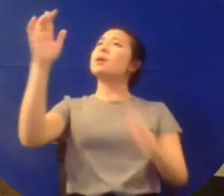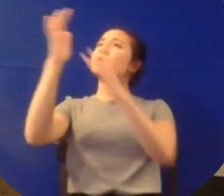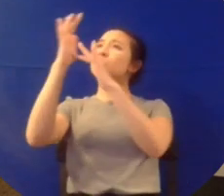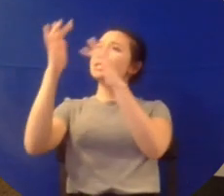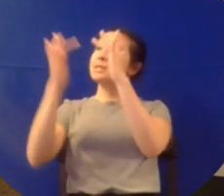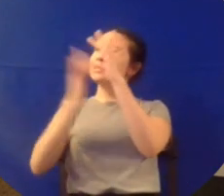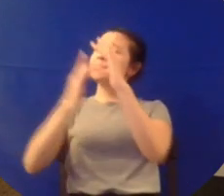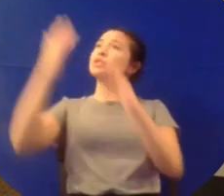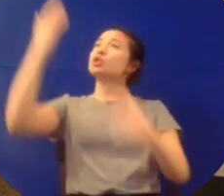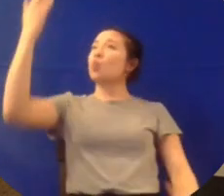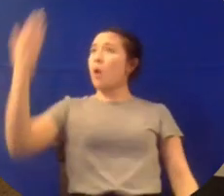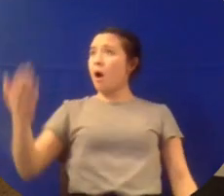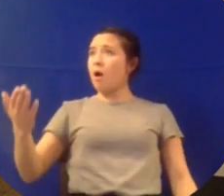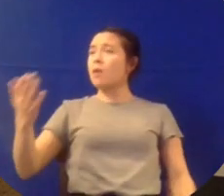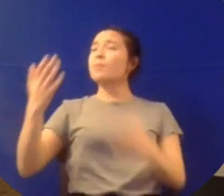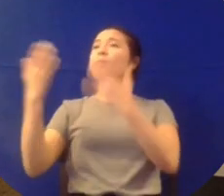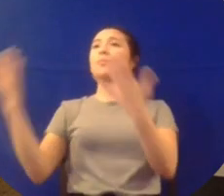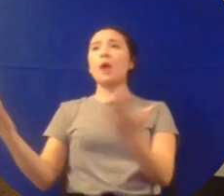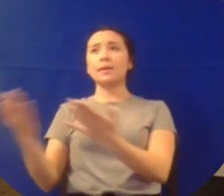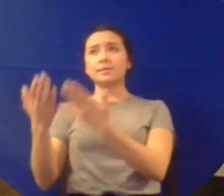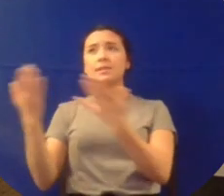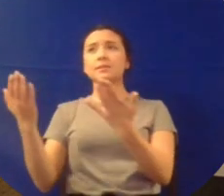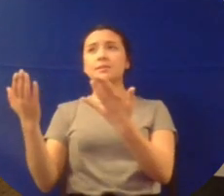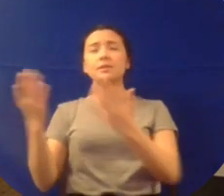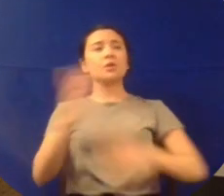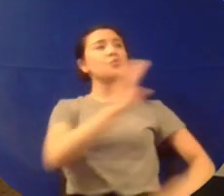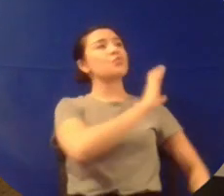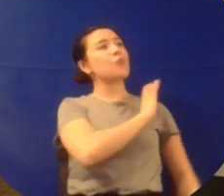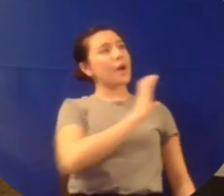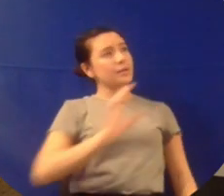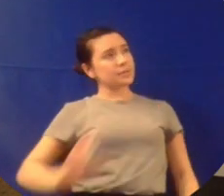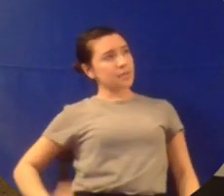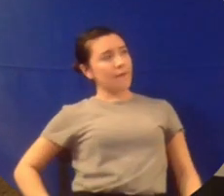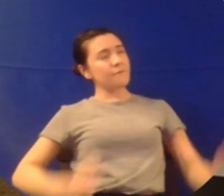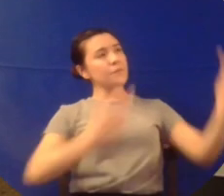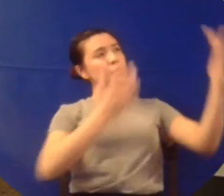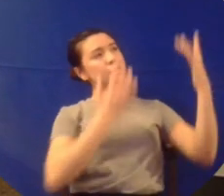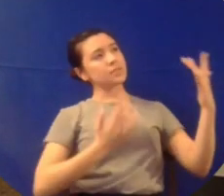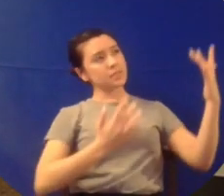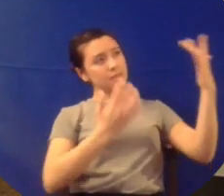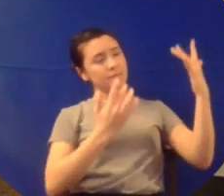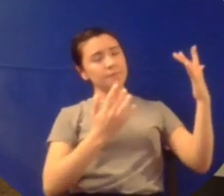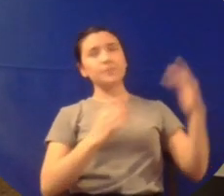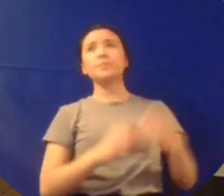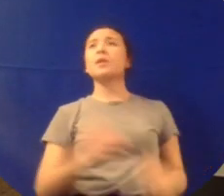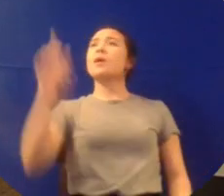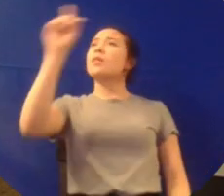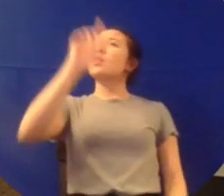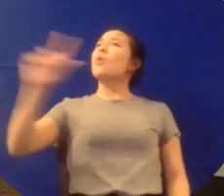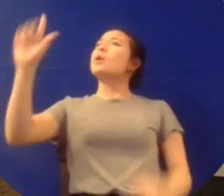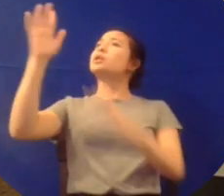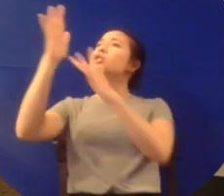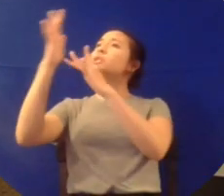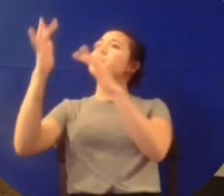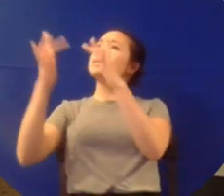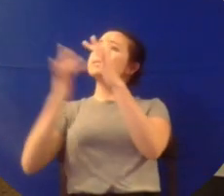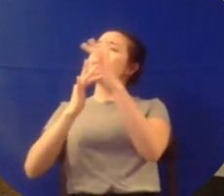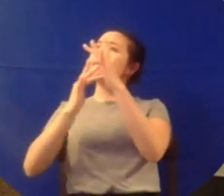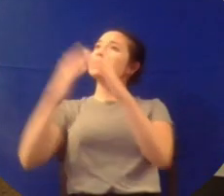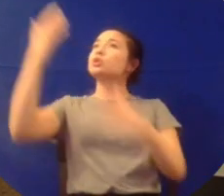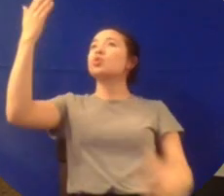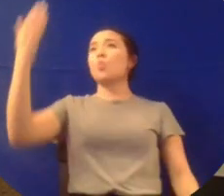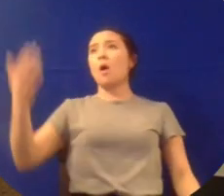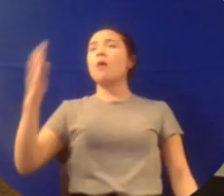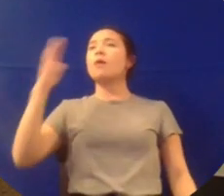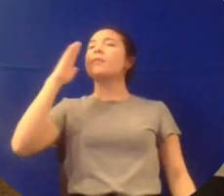the present one. Christ, have mercy. Christ, have mercy. Lord Jesus, you are the